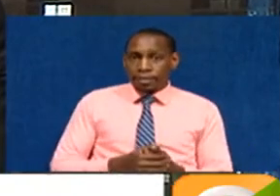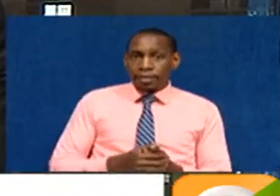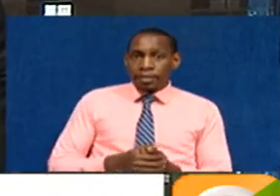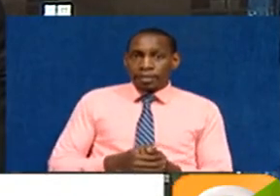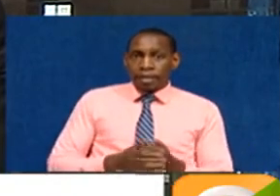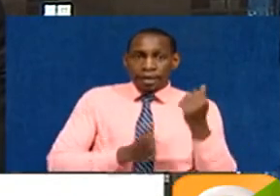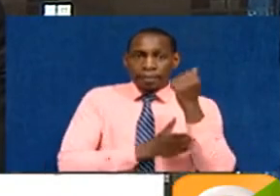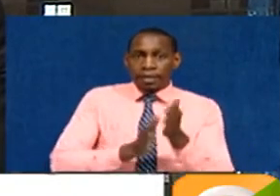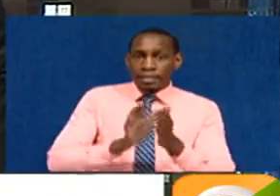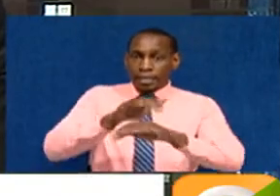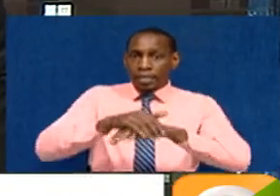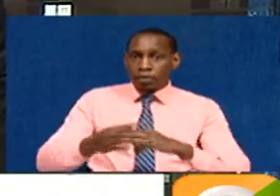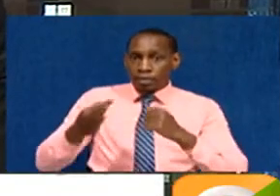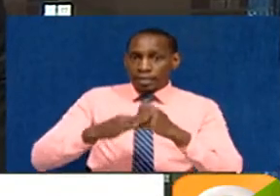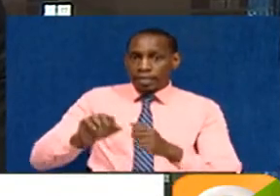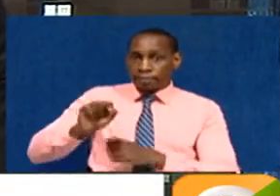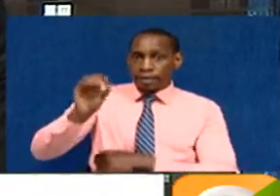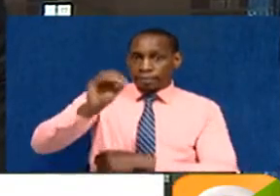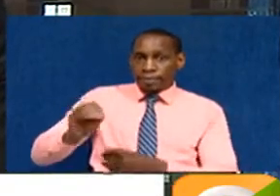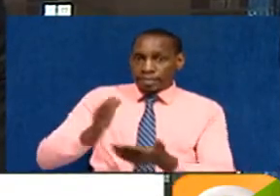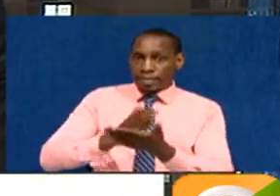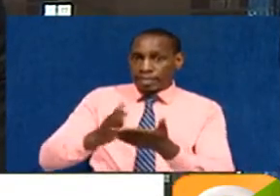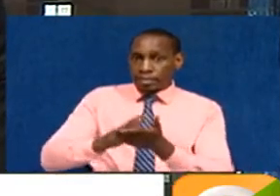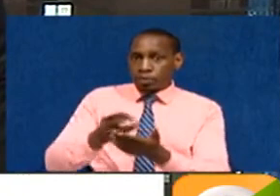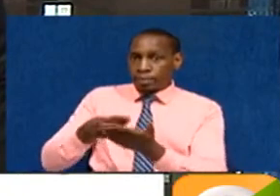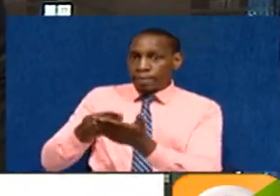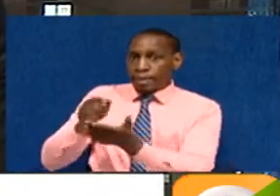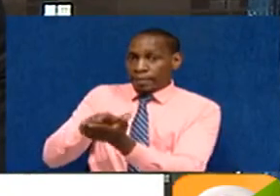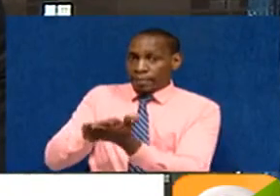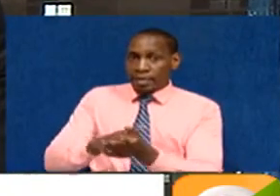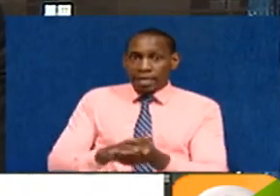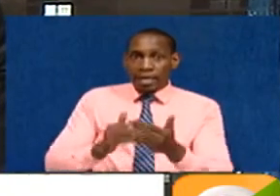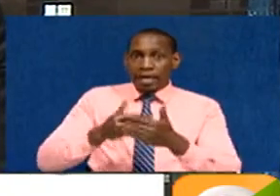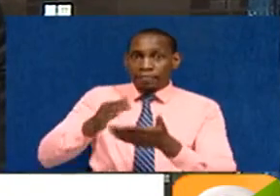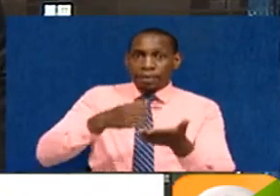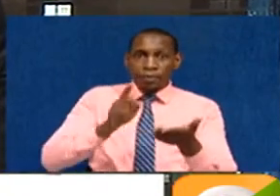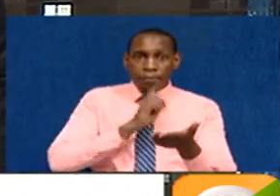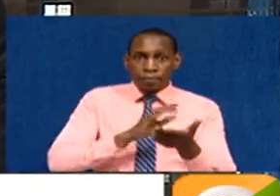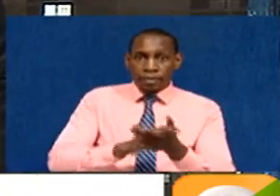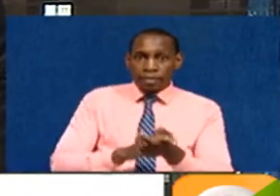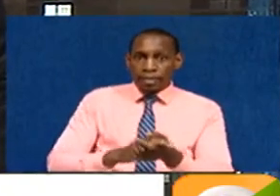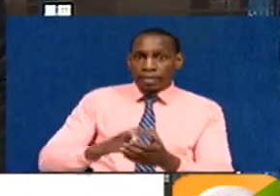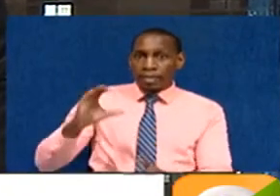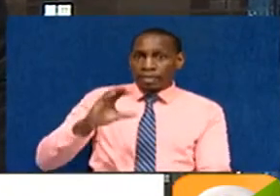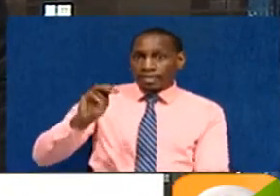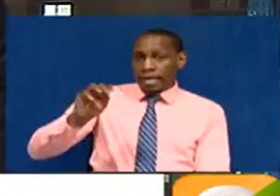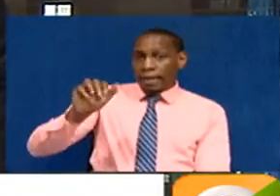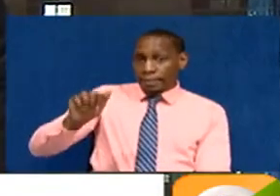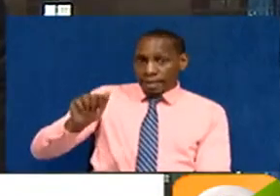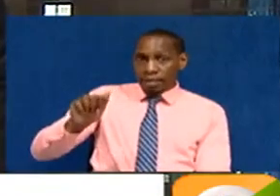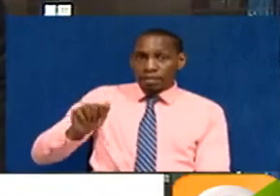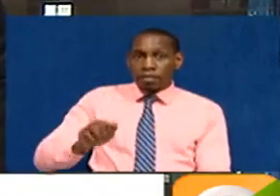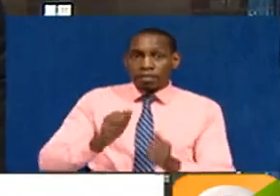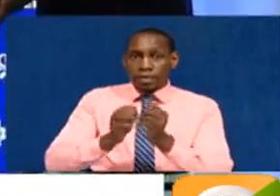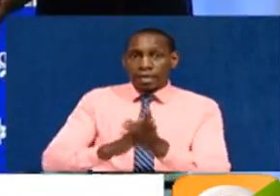Now, Branch acquired an 85% stake in Century Microfinance Bank following approvals from the Capital Markets Authority